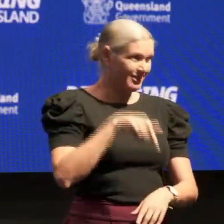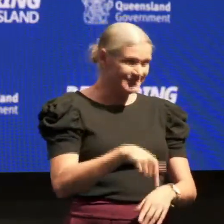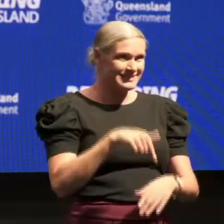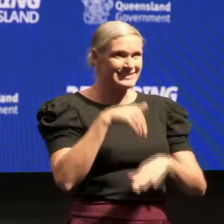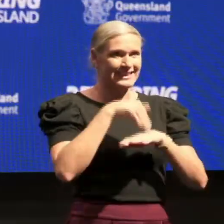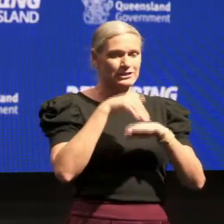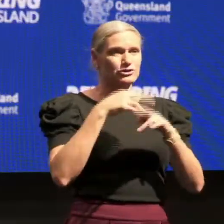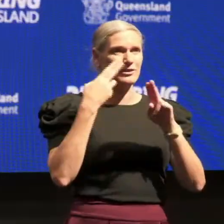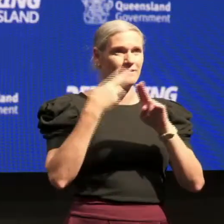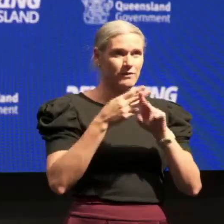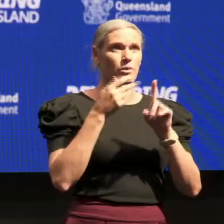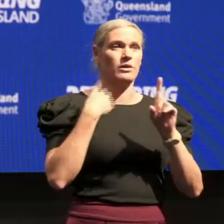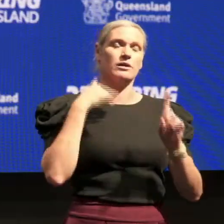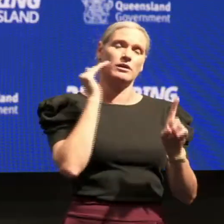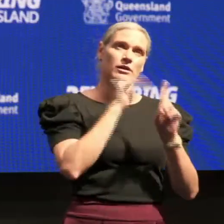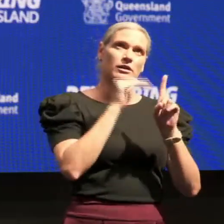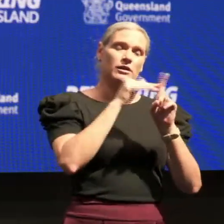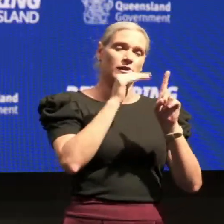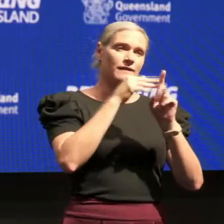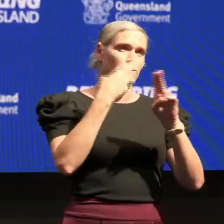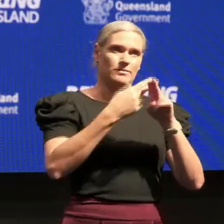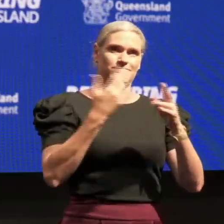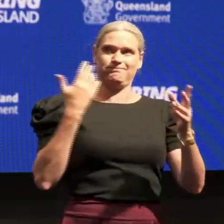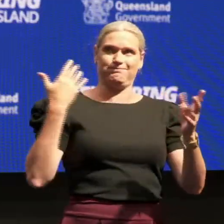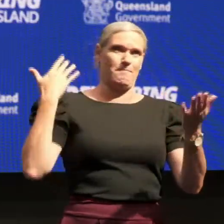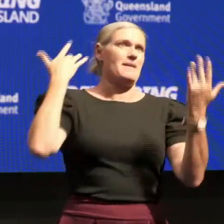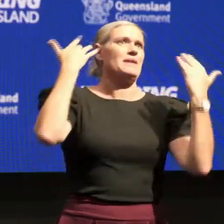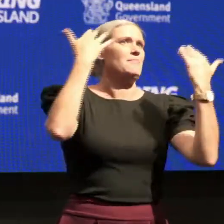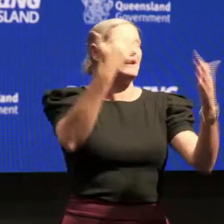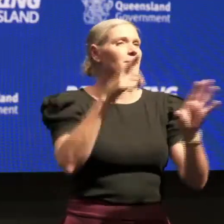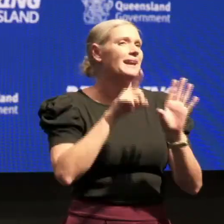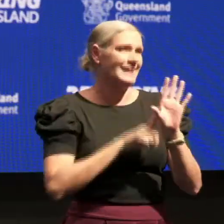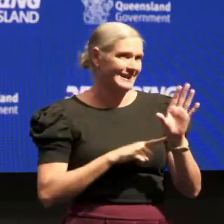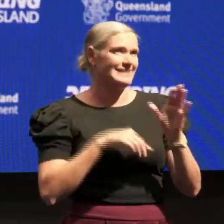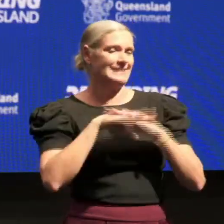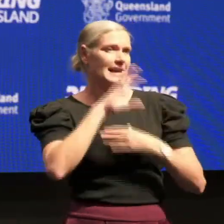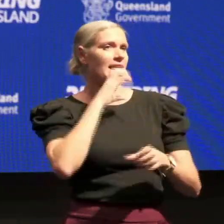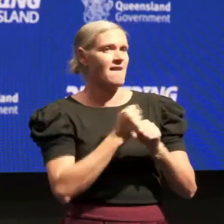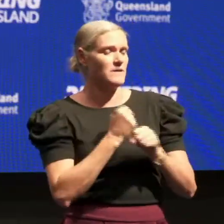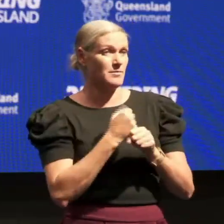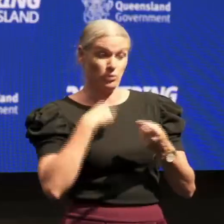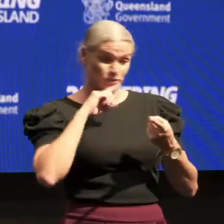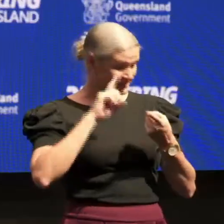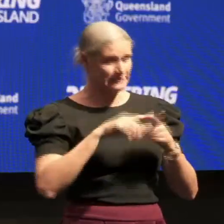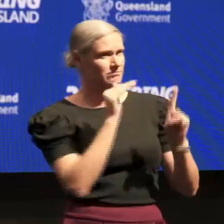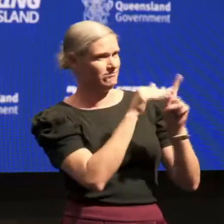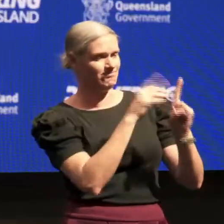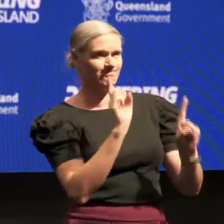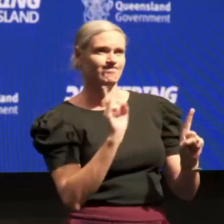that I've been repeatedly calling out in my many years in public life, and I'll continue to do it.